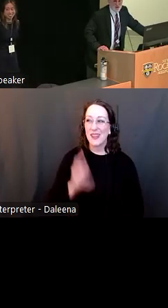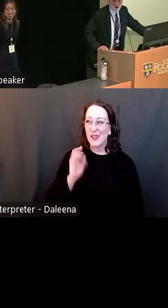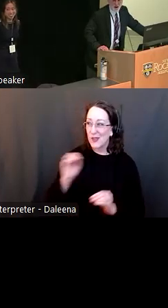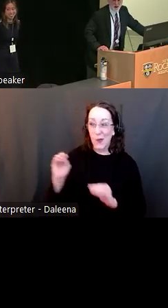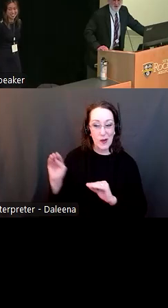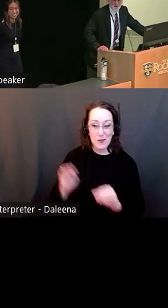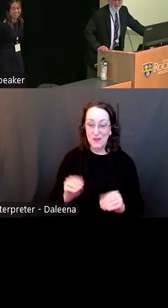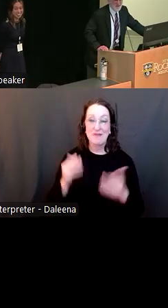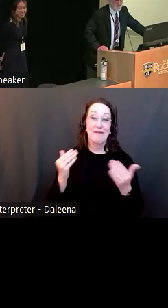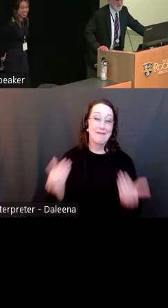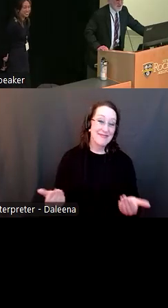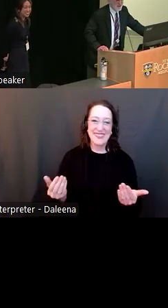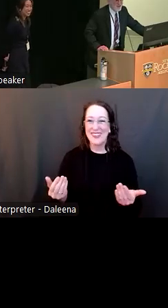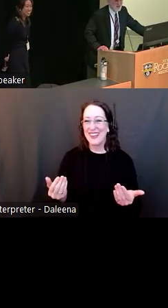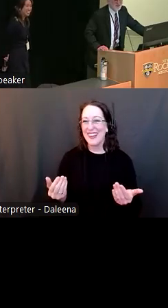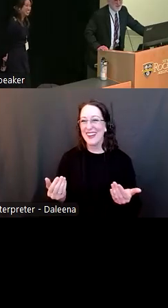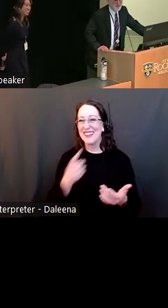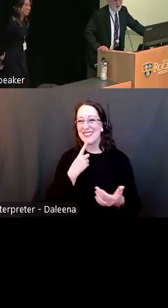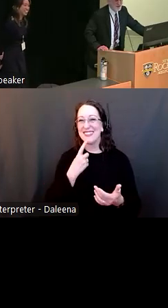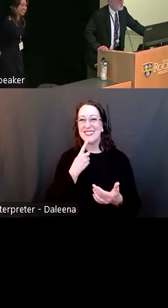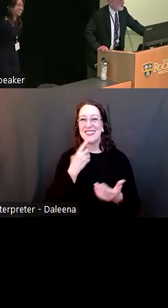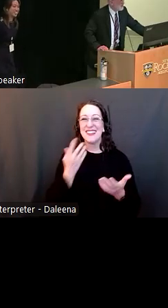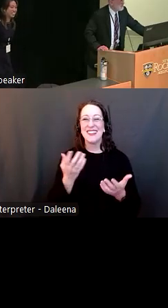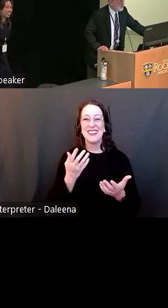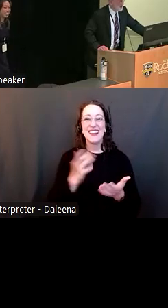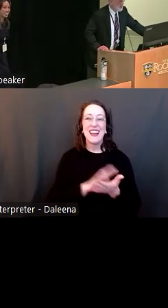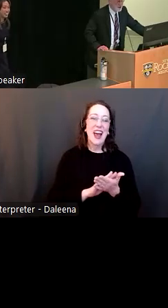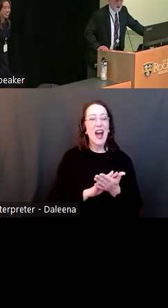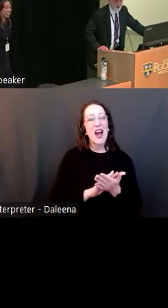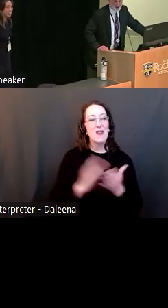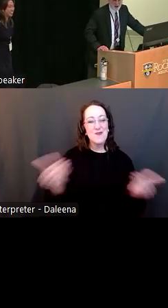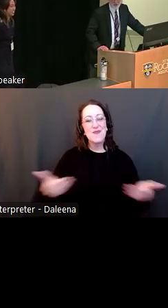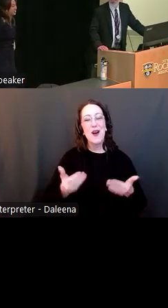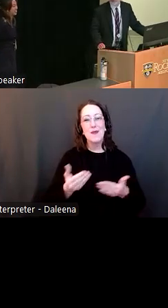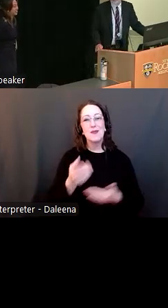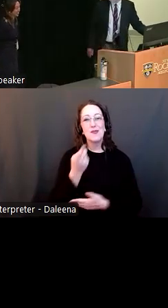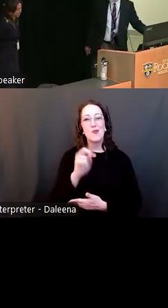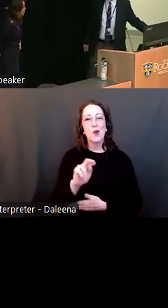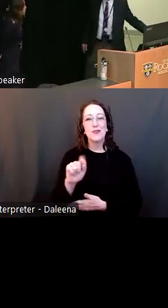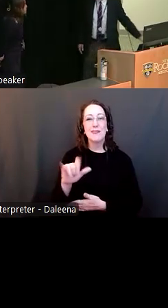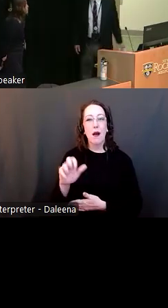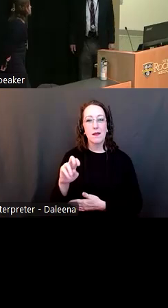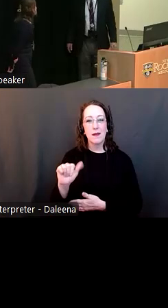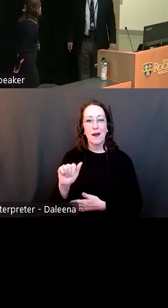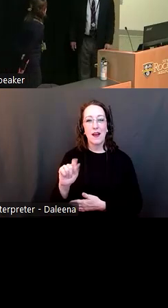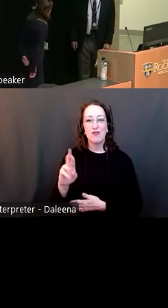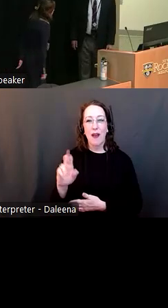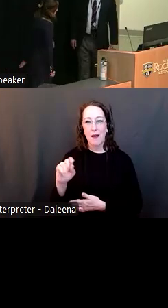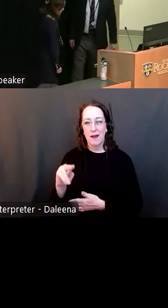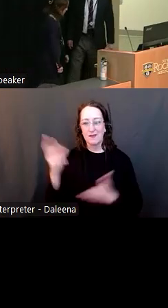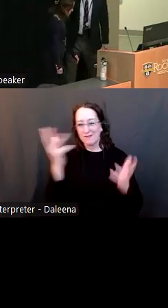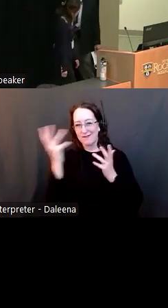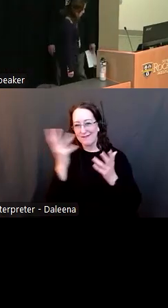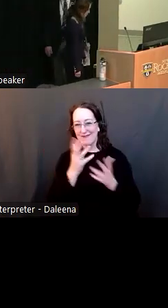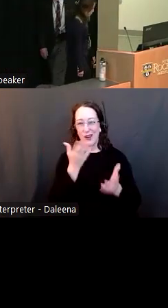moving, so I'm going to just say, let's give a nice welcome to Dr. Tanya Tran. Okay, it's all yours.